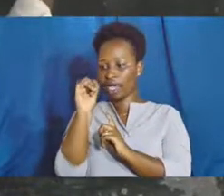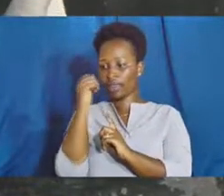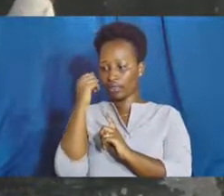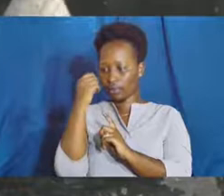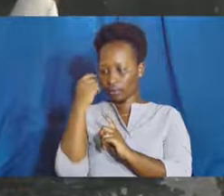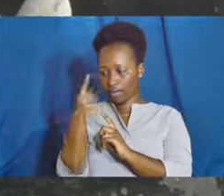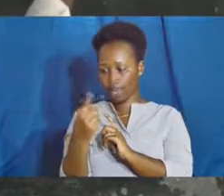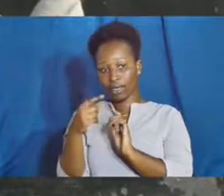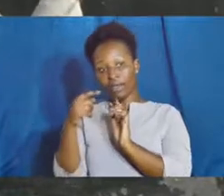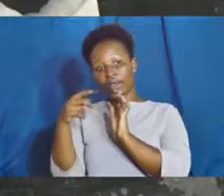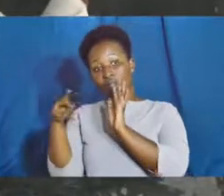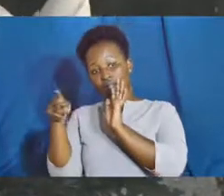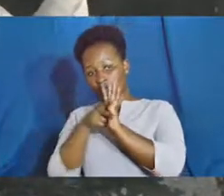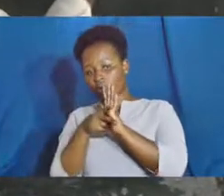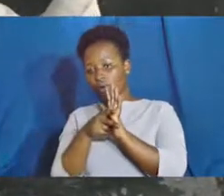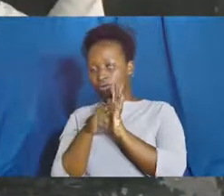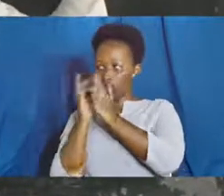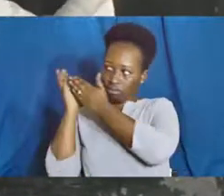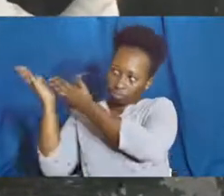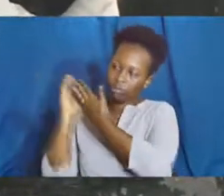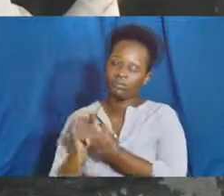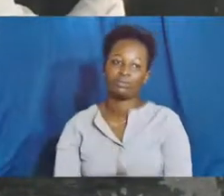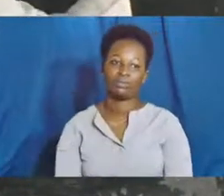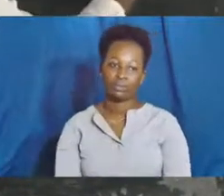0.58, then A, then here minus